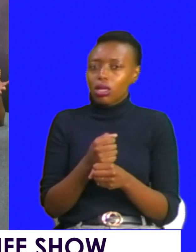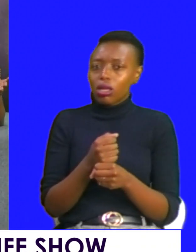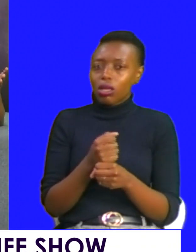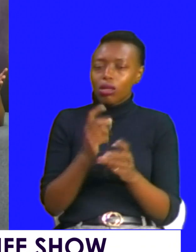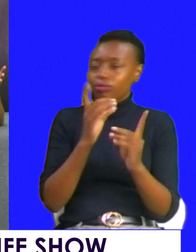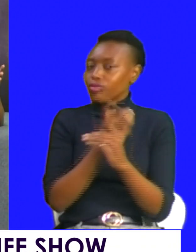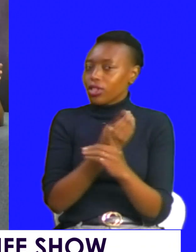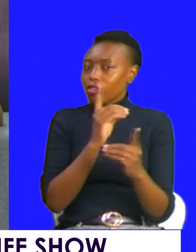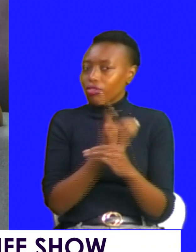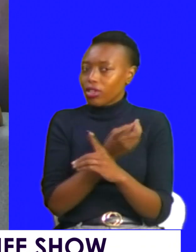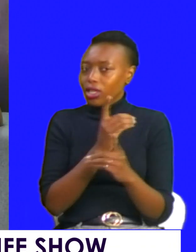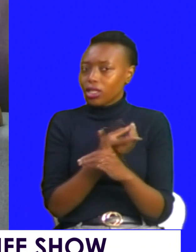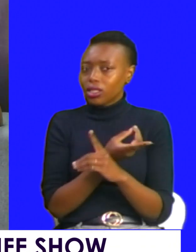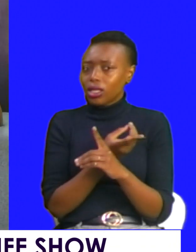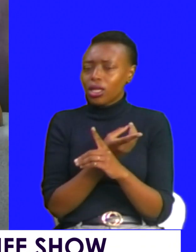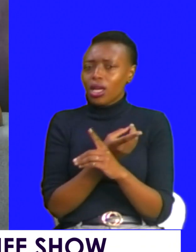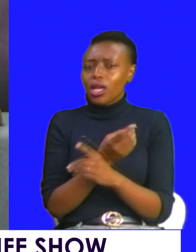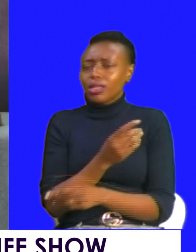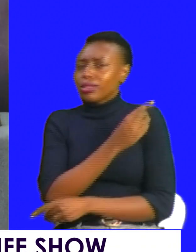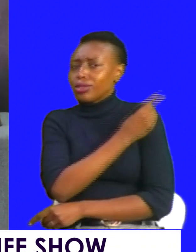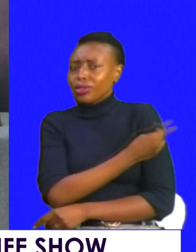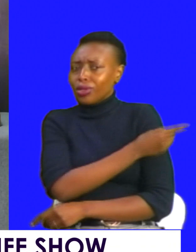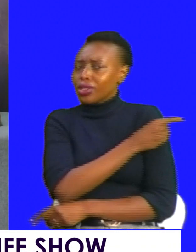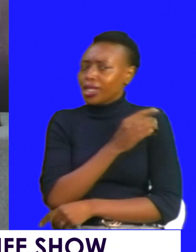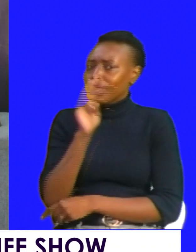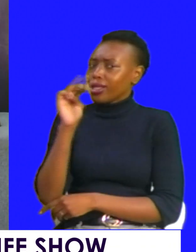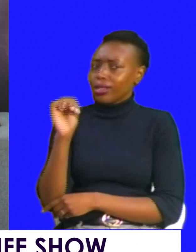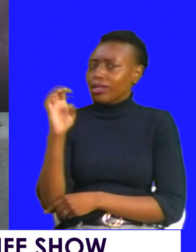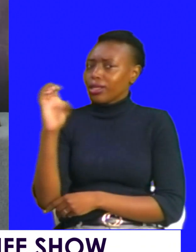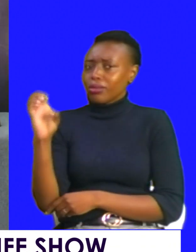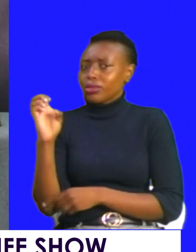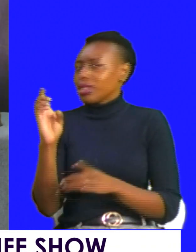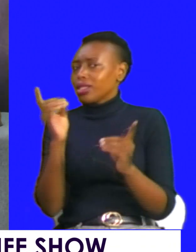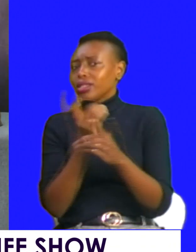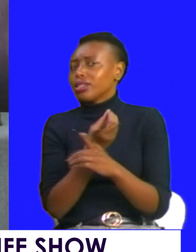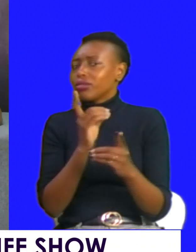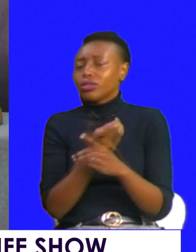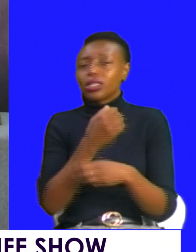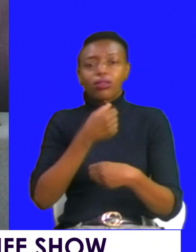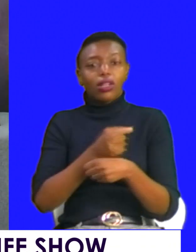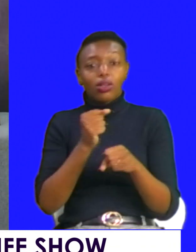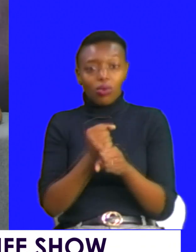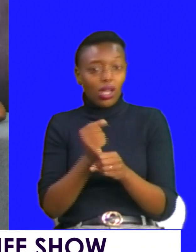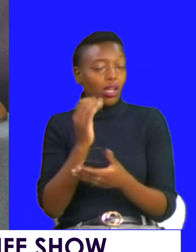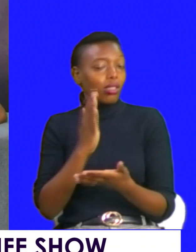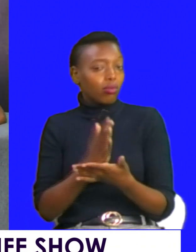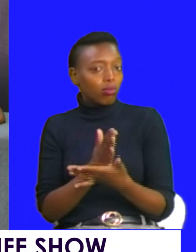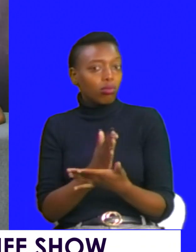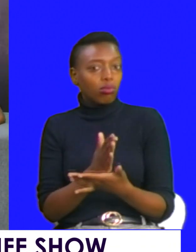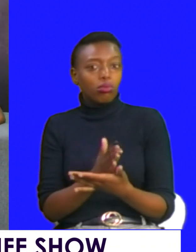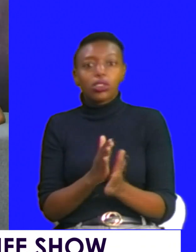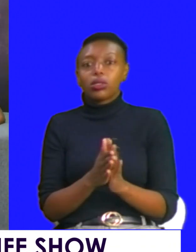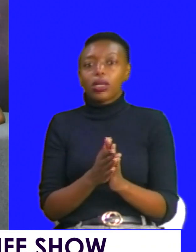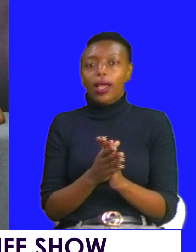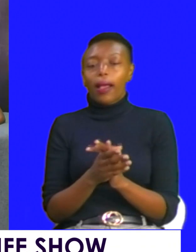the doctor bit. Maybe the doctor bit, he just did medicine to get a salary. But in him, there is an MC that